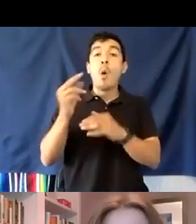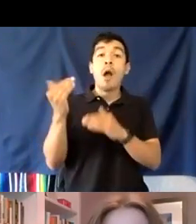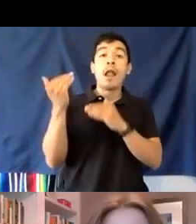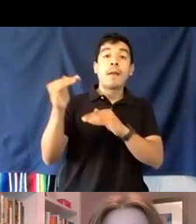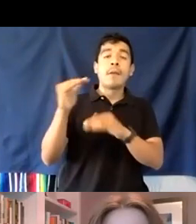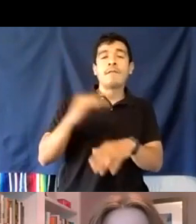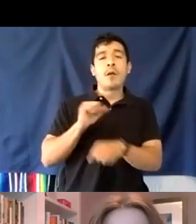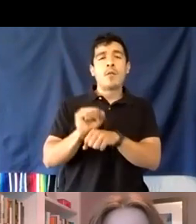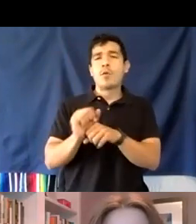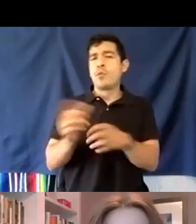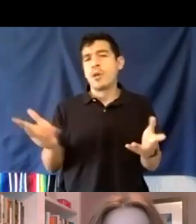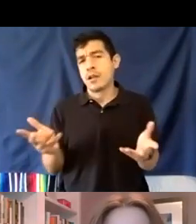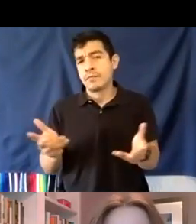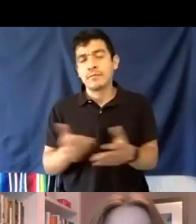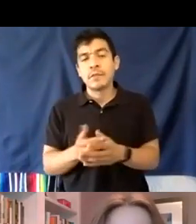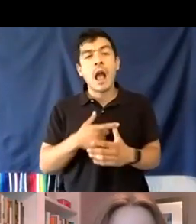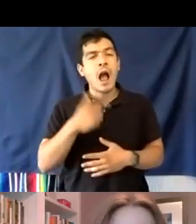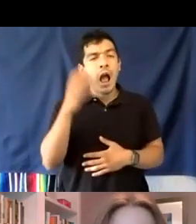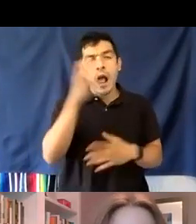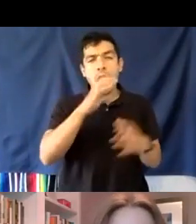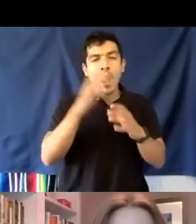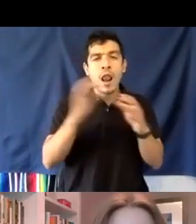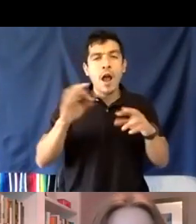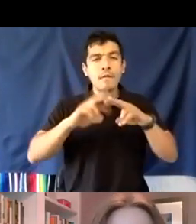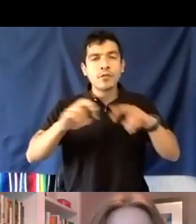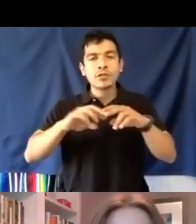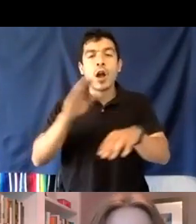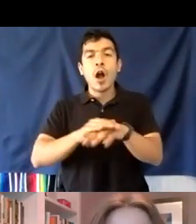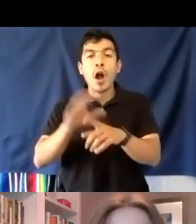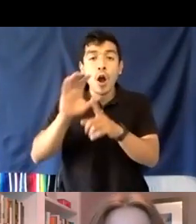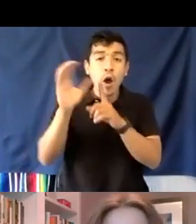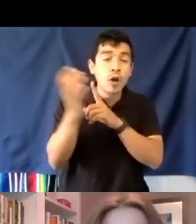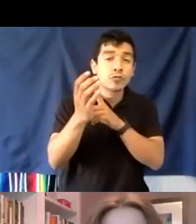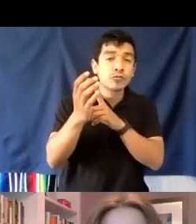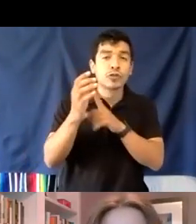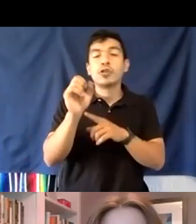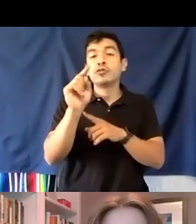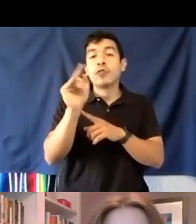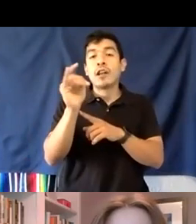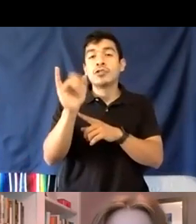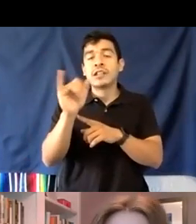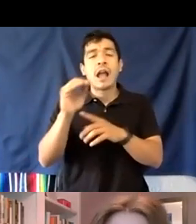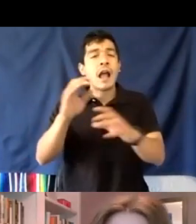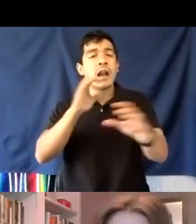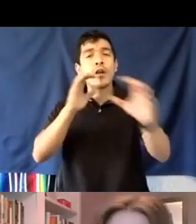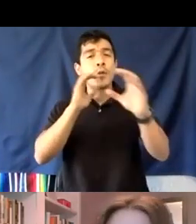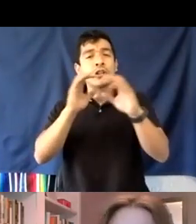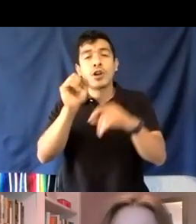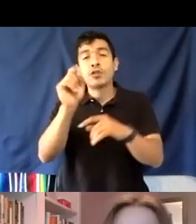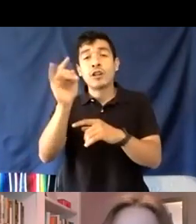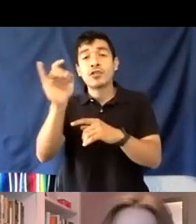work. I look at a lot of research on cultural strategy and communication strategy to help me